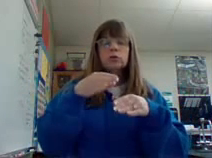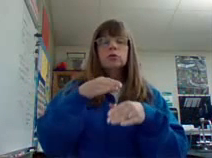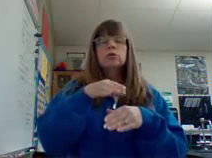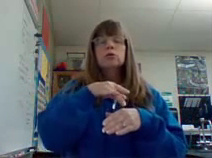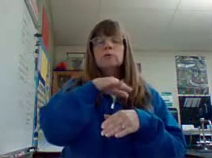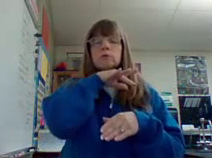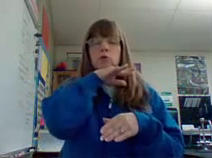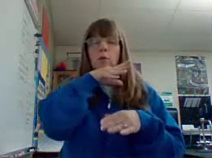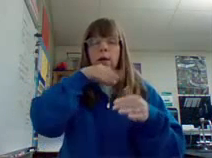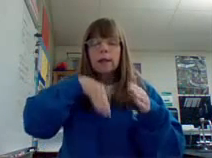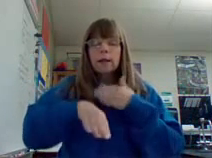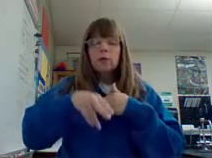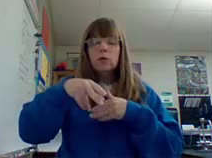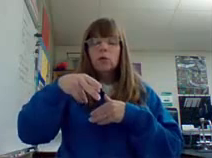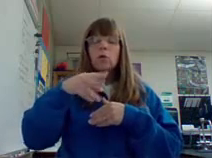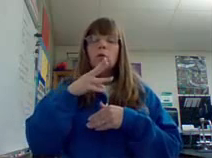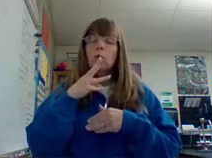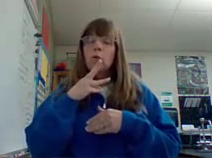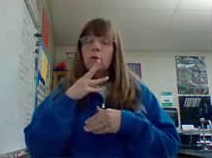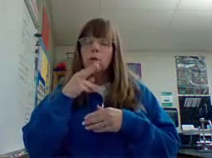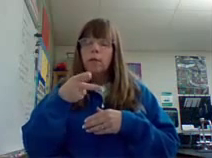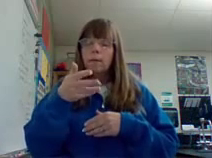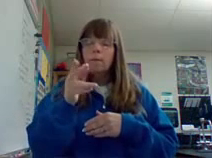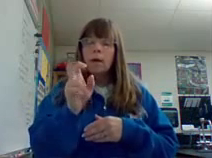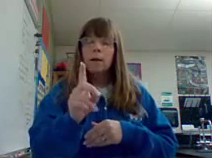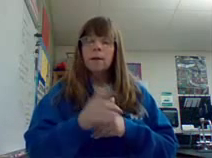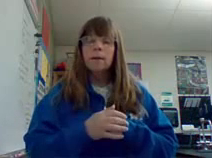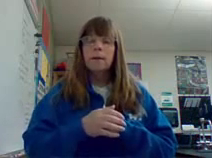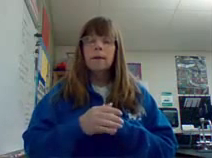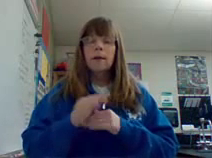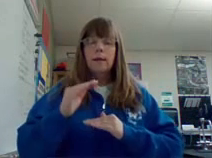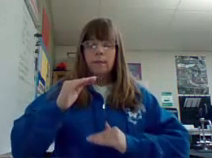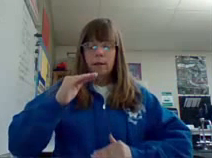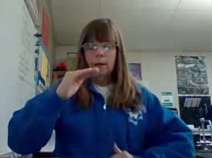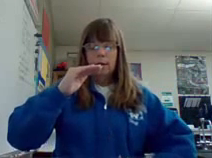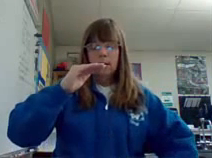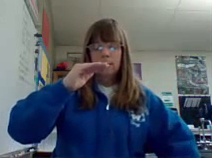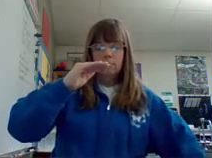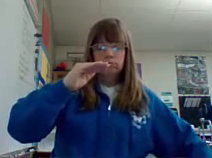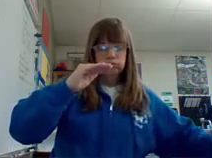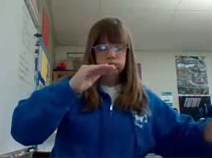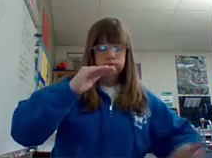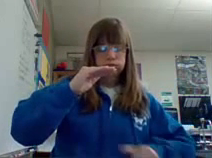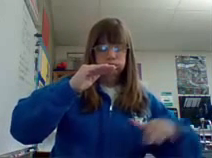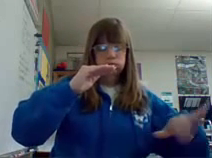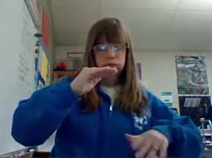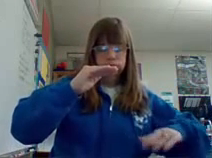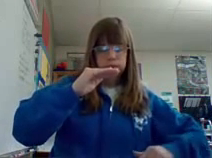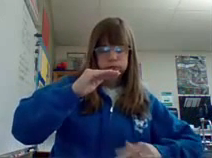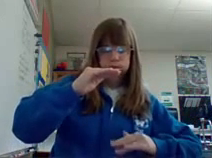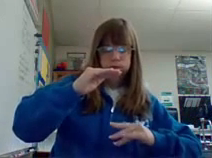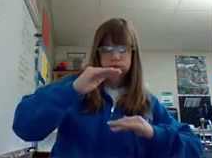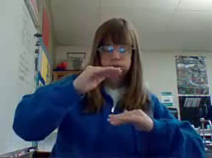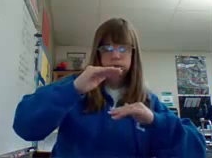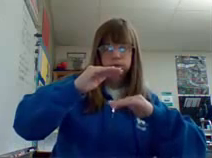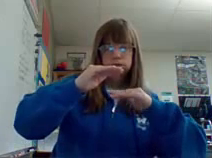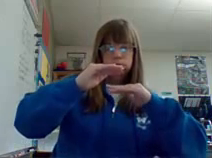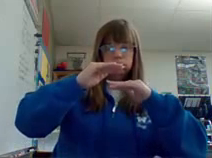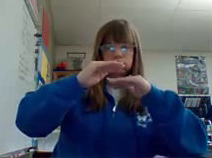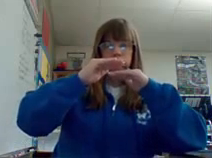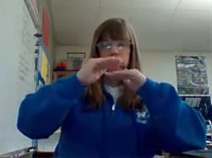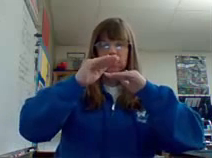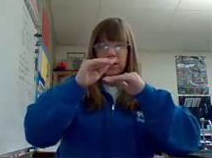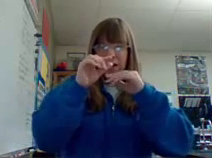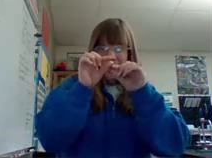pond starts getting shallower and shallower, until you pretty much just have like a little puddle here, and that won't take